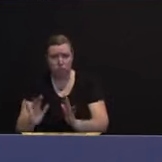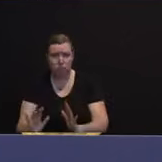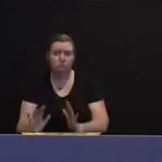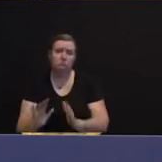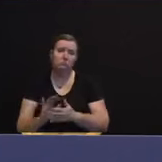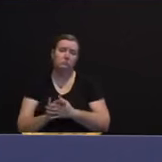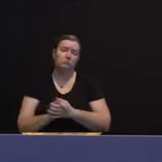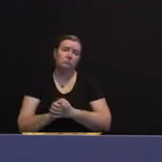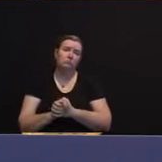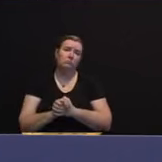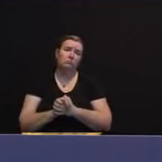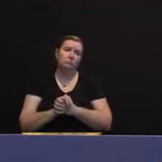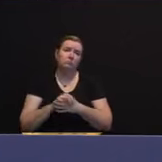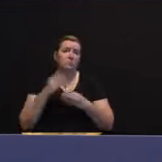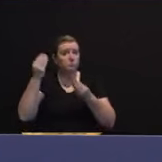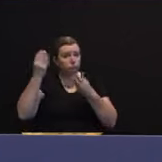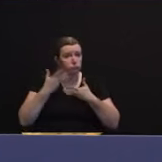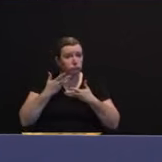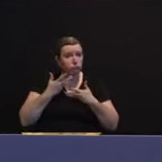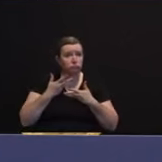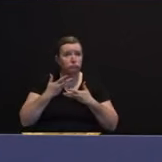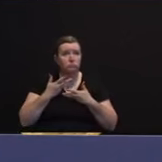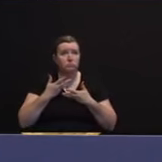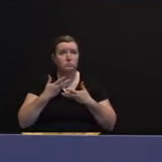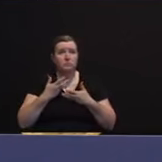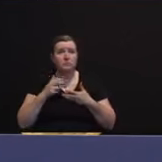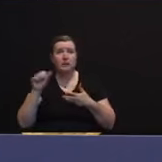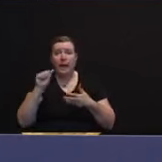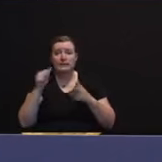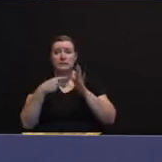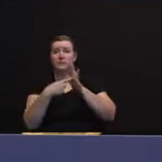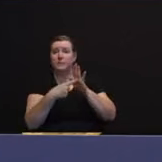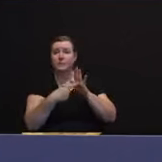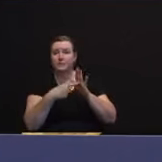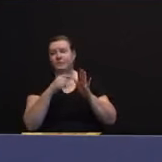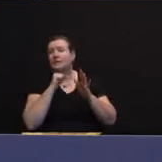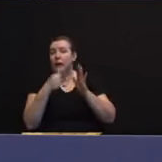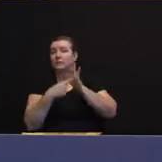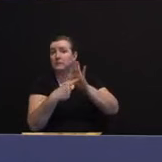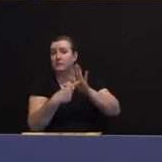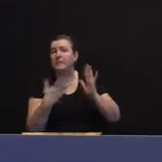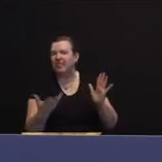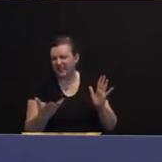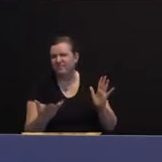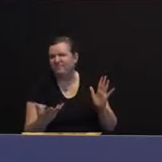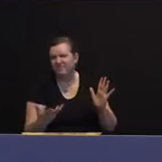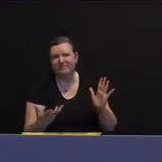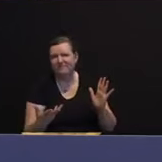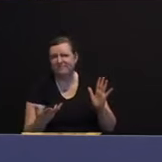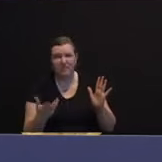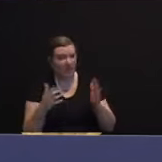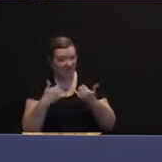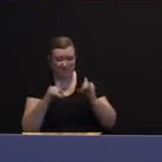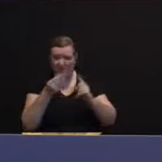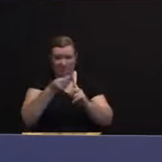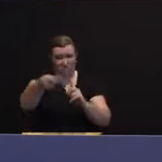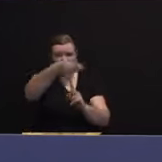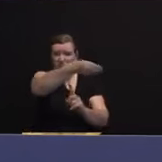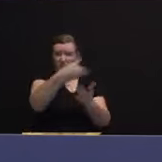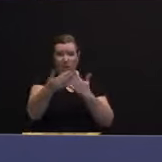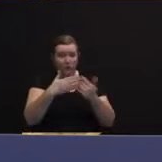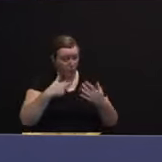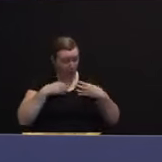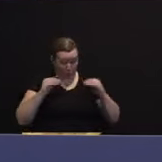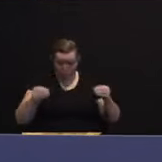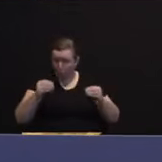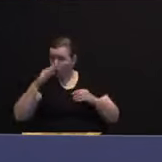asymptomatic kids or adults can still spread the virus, right? So that's a fact. Would we consider going to all